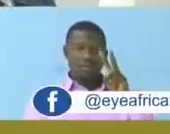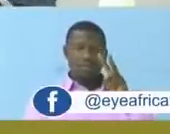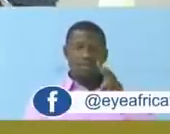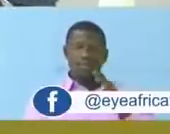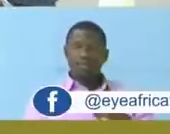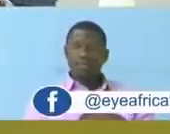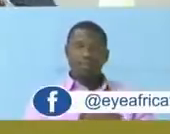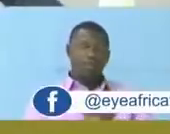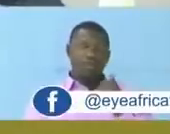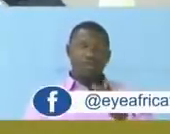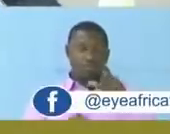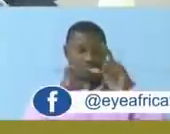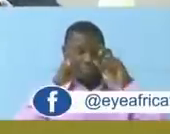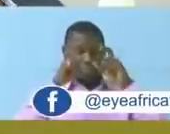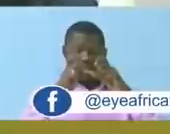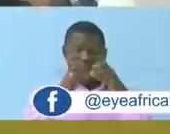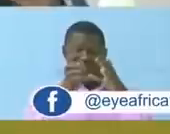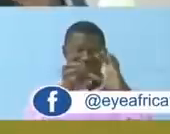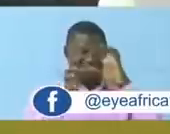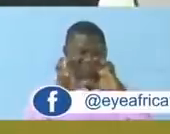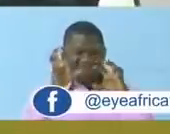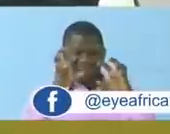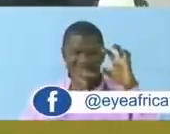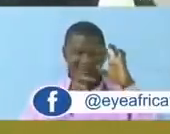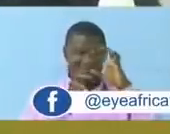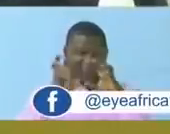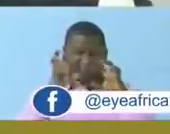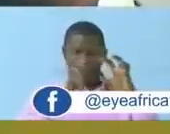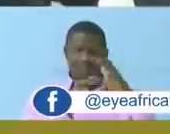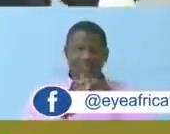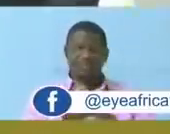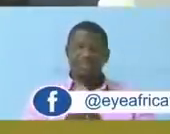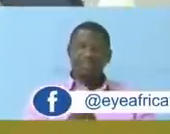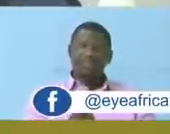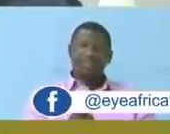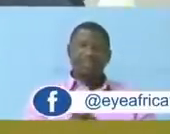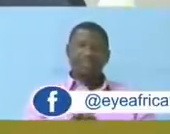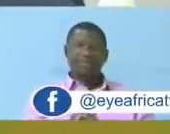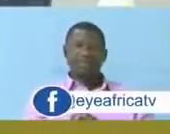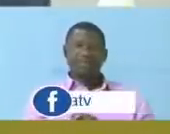Or the pictures are frozen. No, I am alive and kicking.